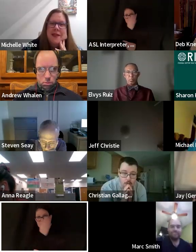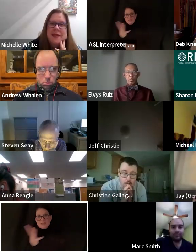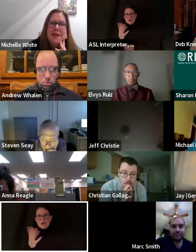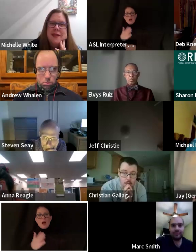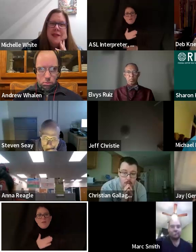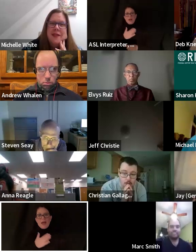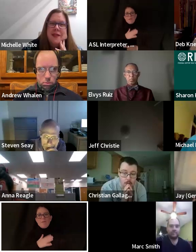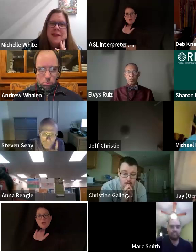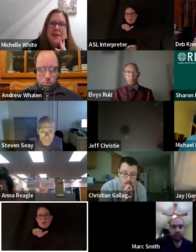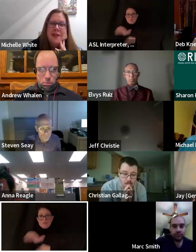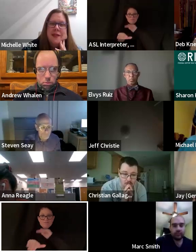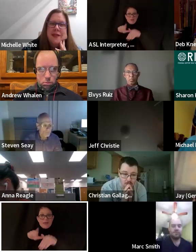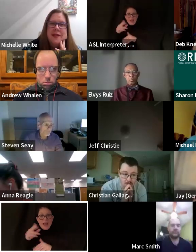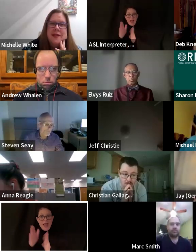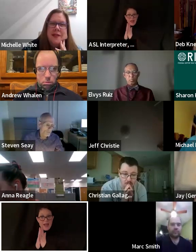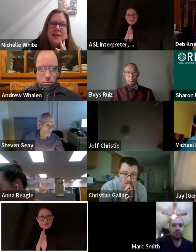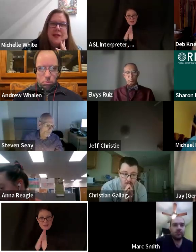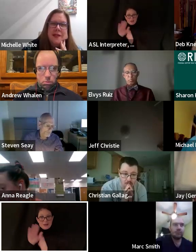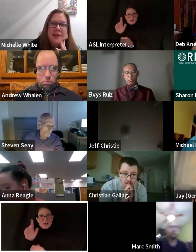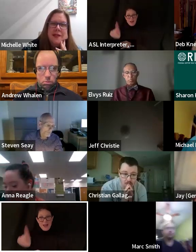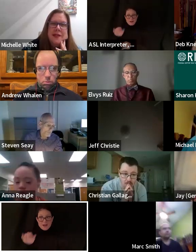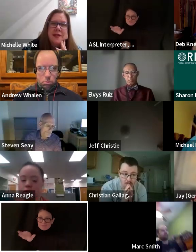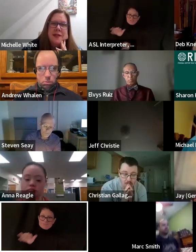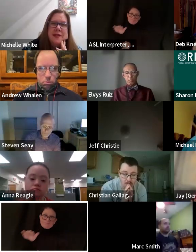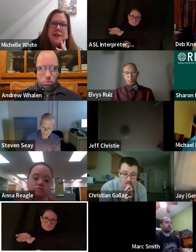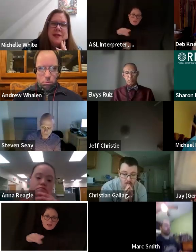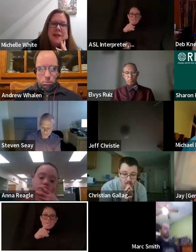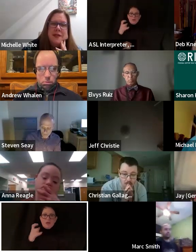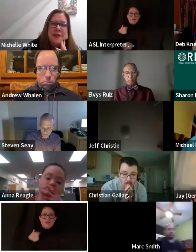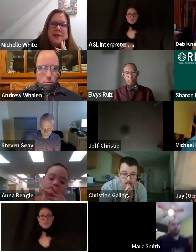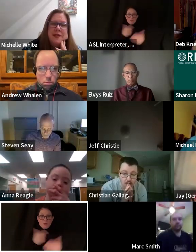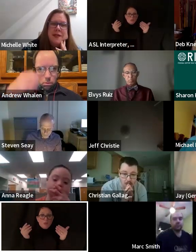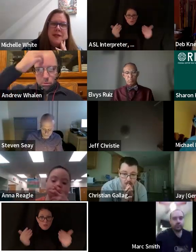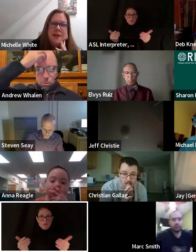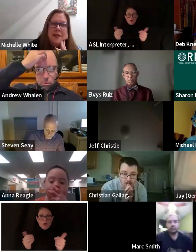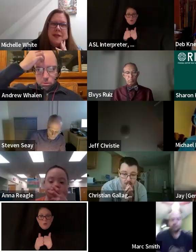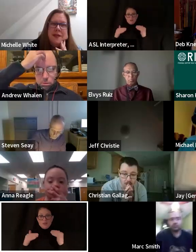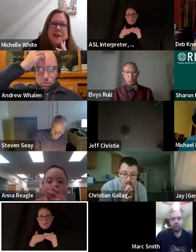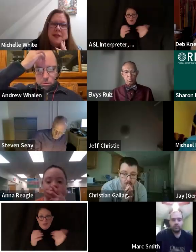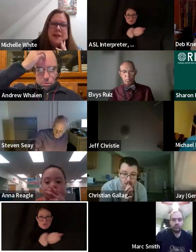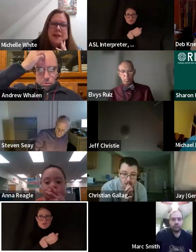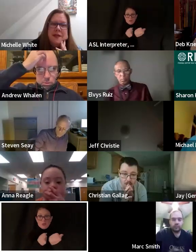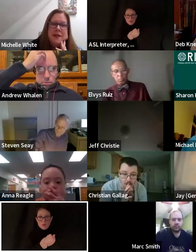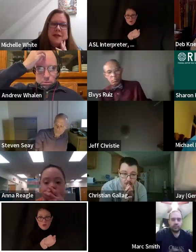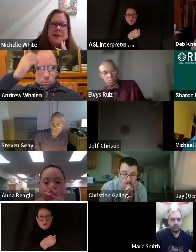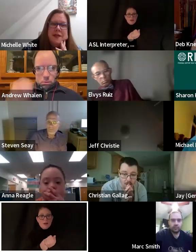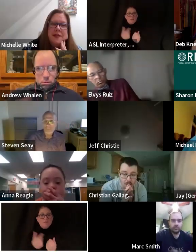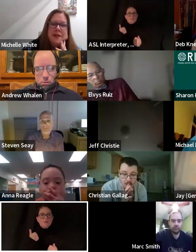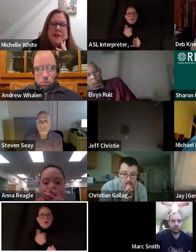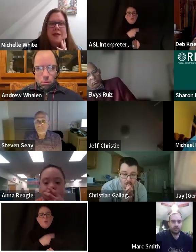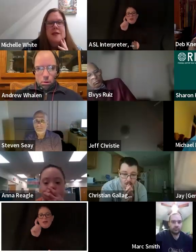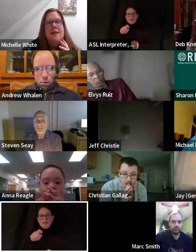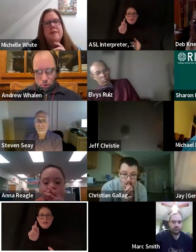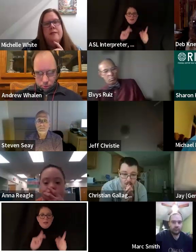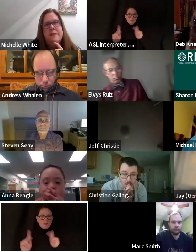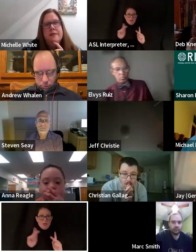glad you are asking, Jessica, because as we do move forward with peer supports, we are yeah. going to need